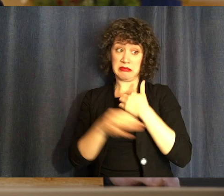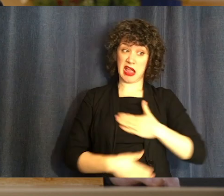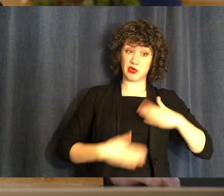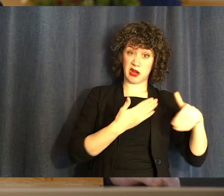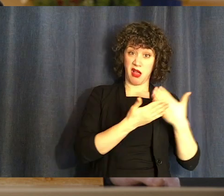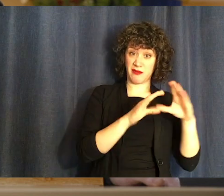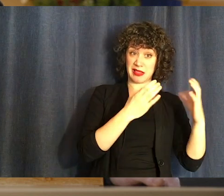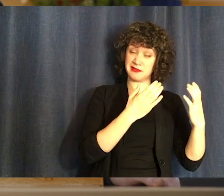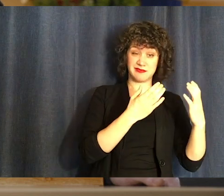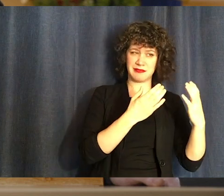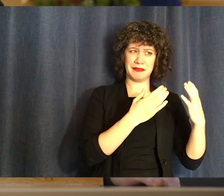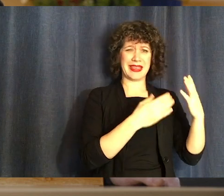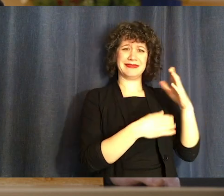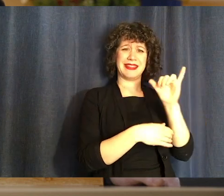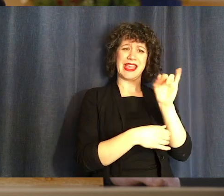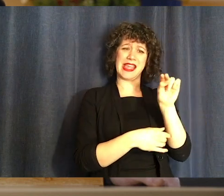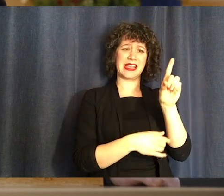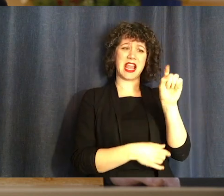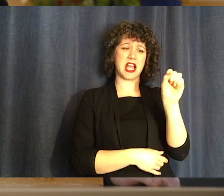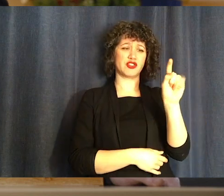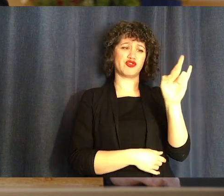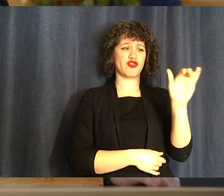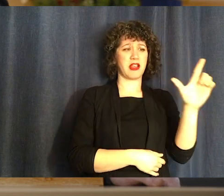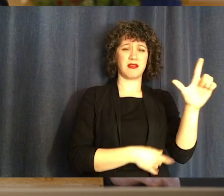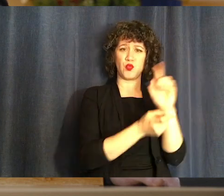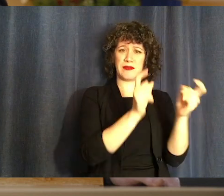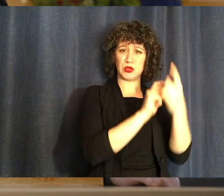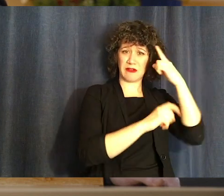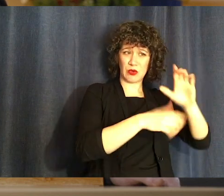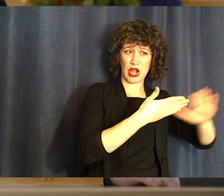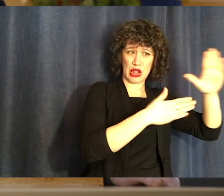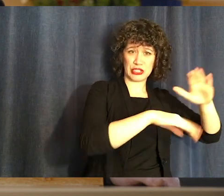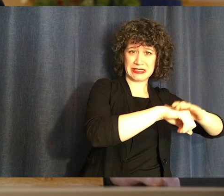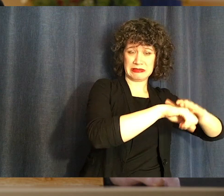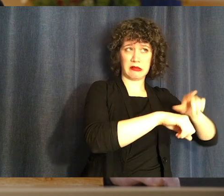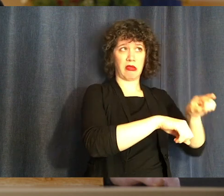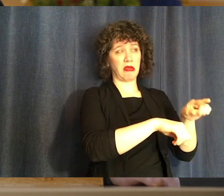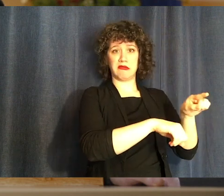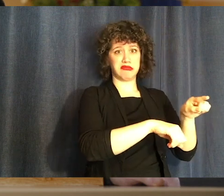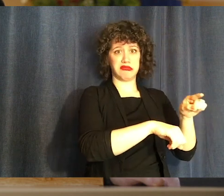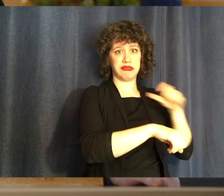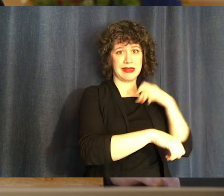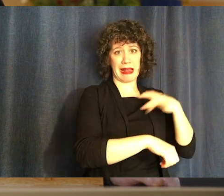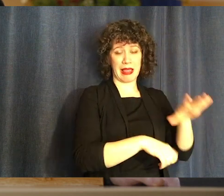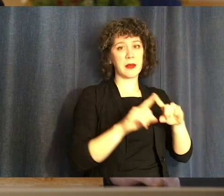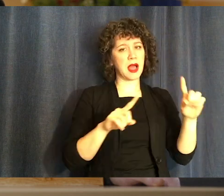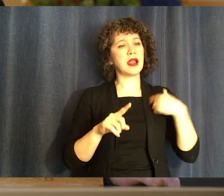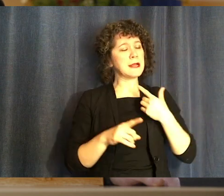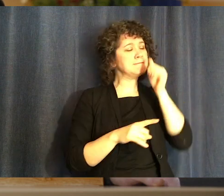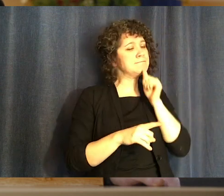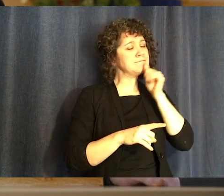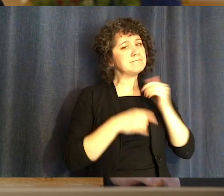the Industrial Revolution or college English, but I persisted and did whatever it took to reach my goals. When goal